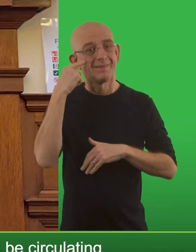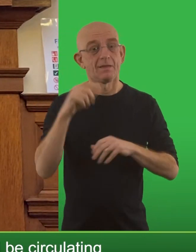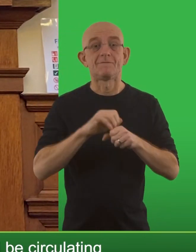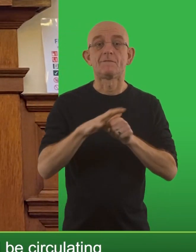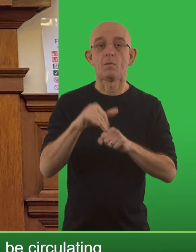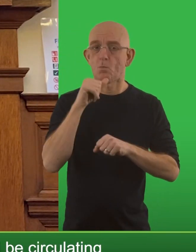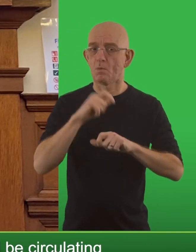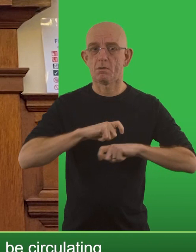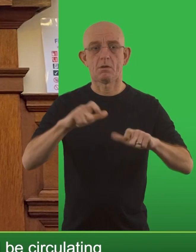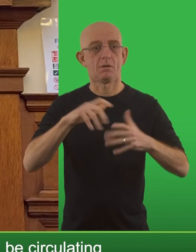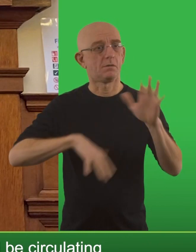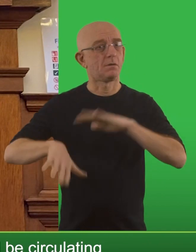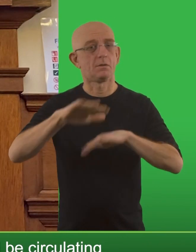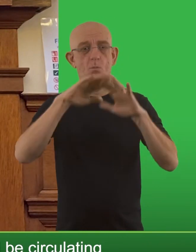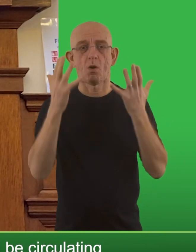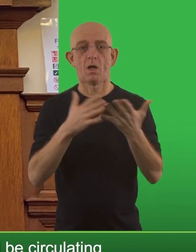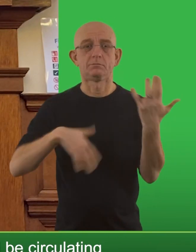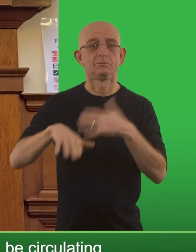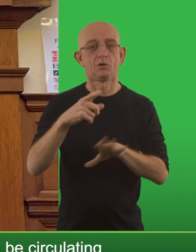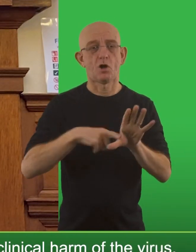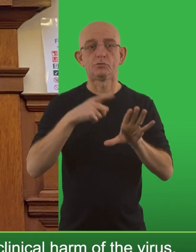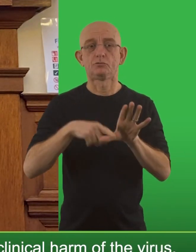will be circulating around the world for many years to come.